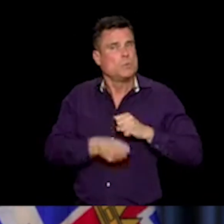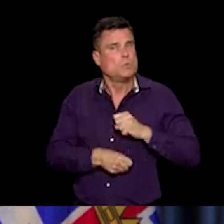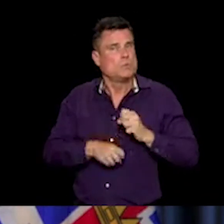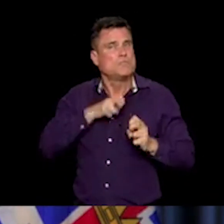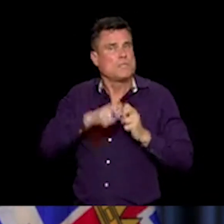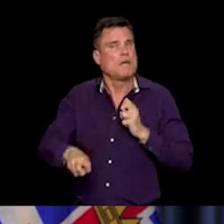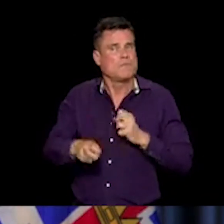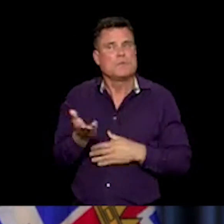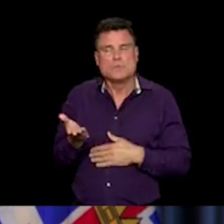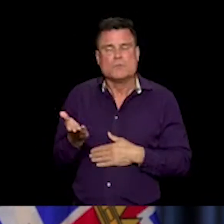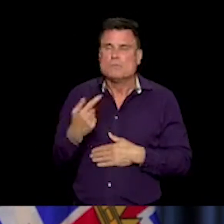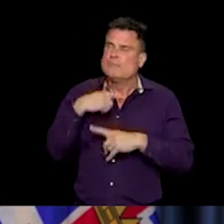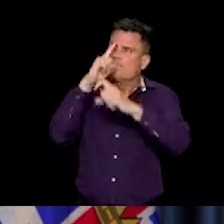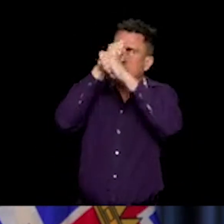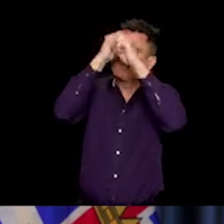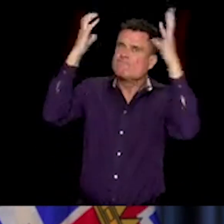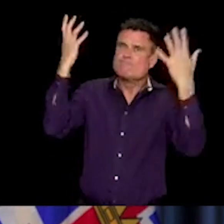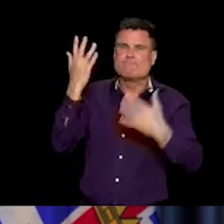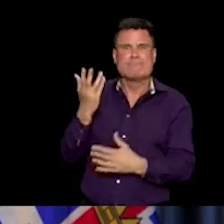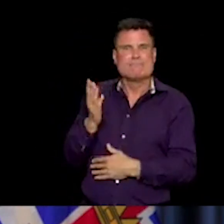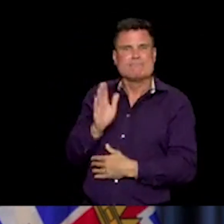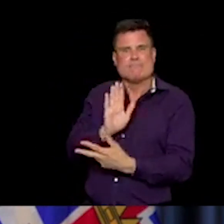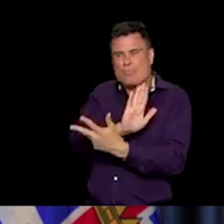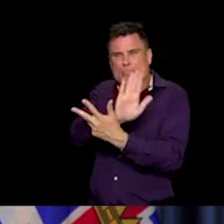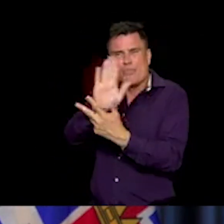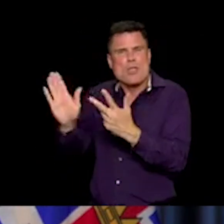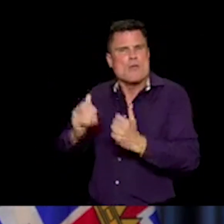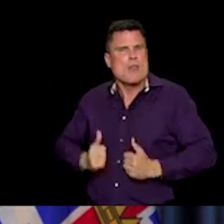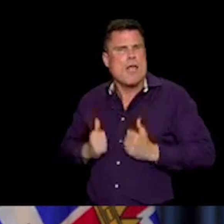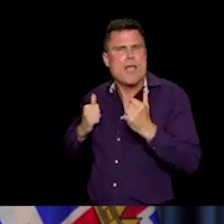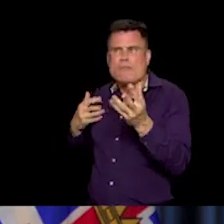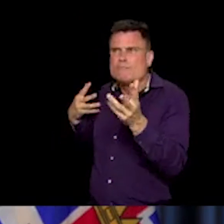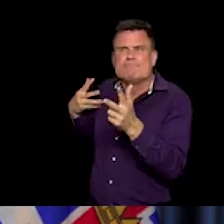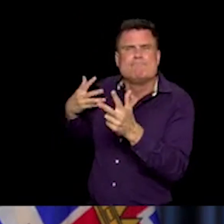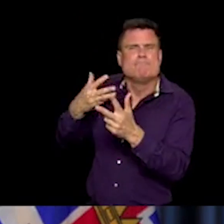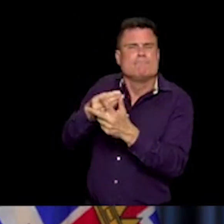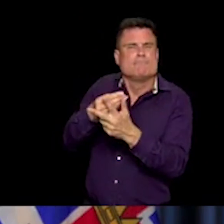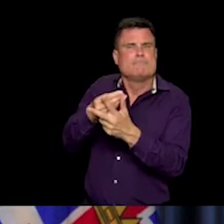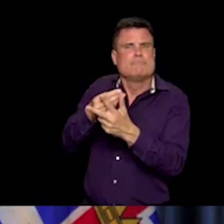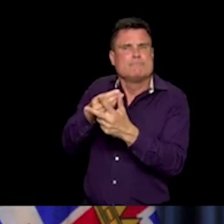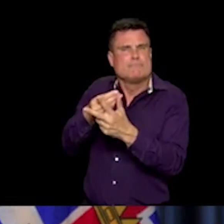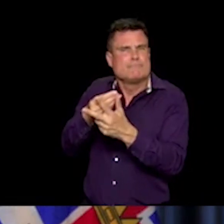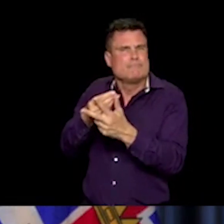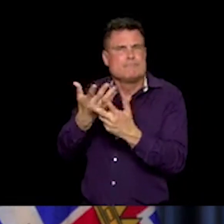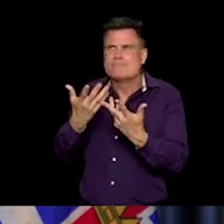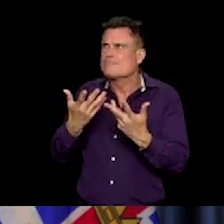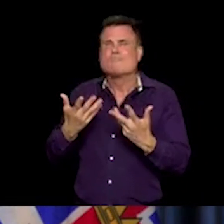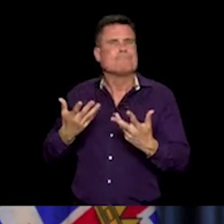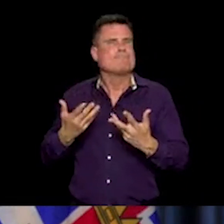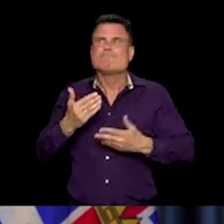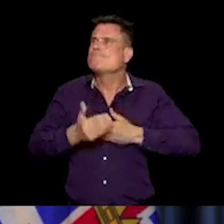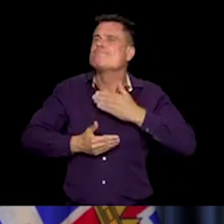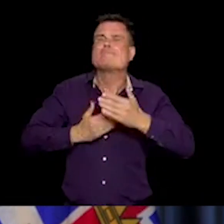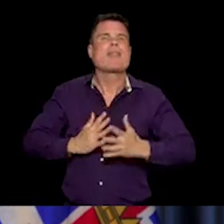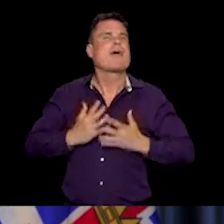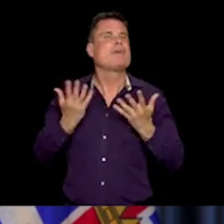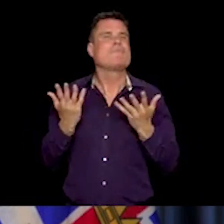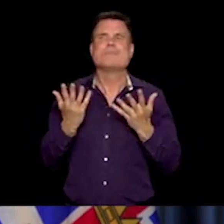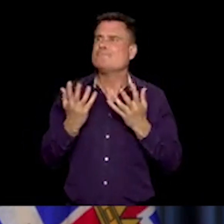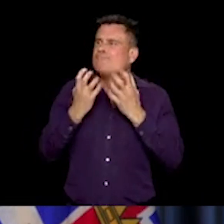expressing condolences to the families, the friends, the caregivers of the 3 people who passed away, 2 of them in Fraser Health and 1 in